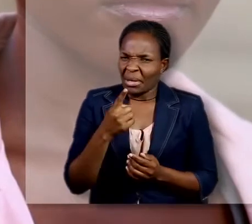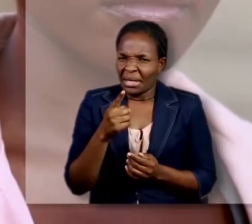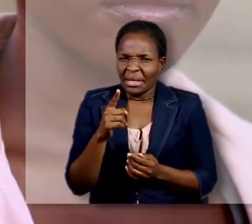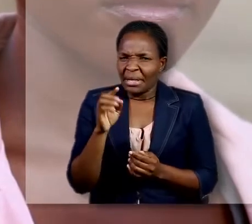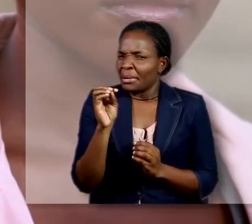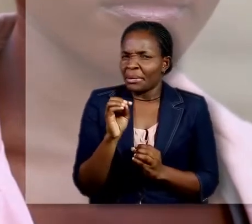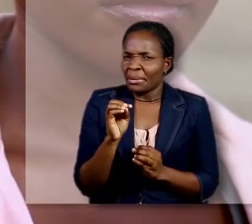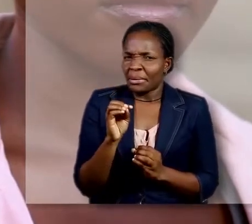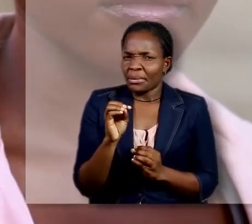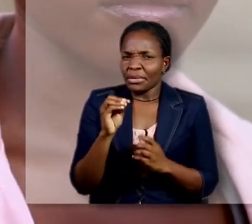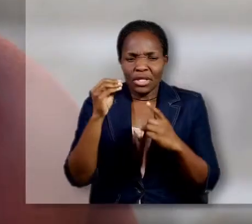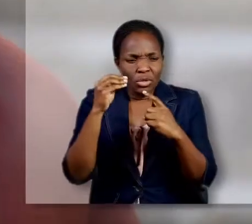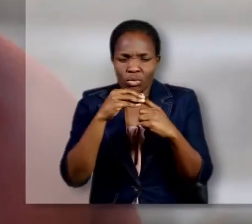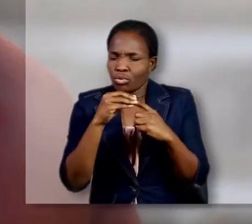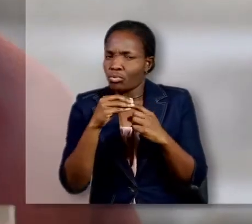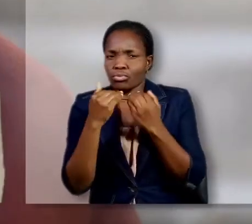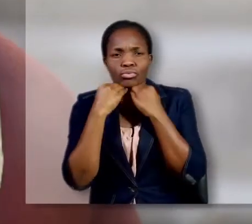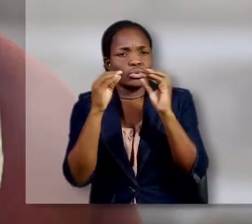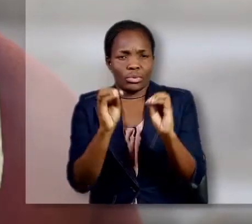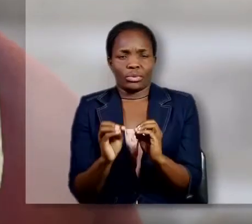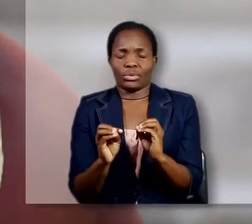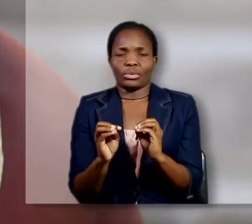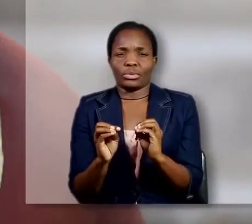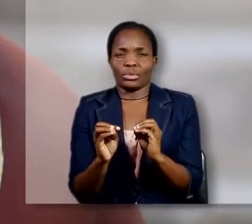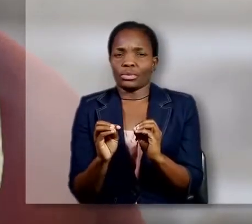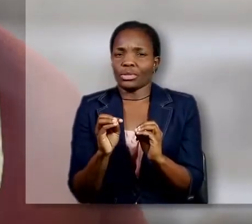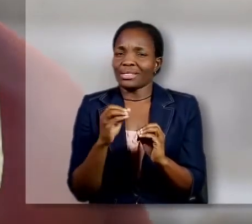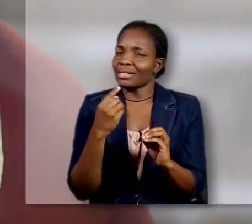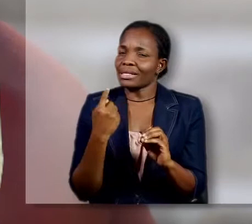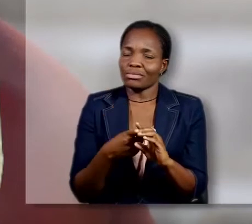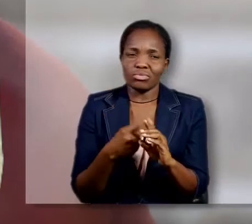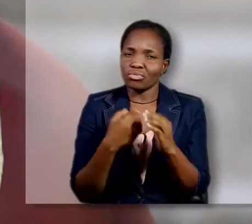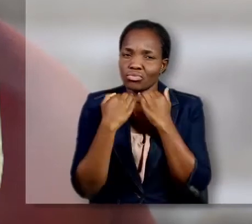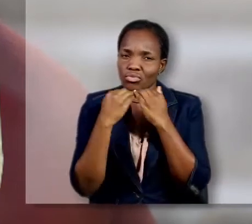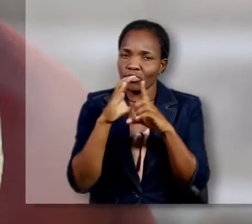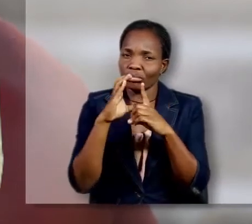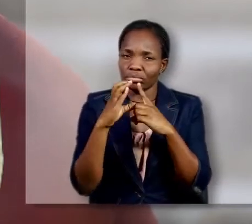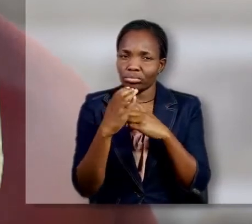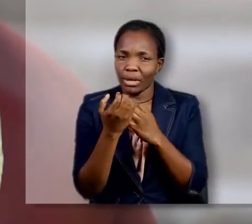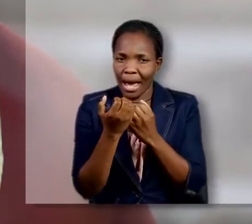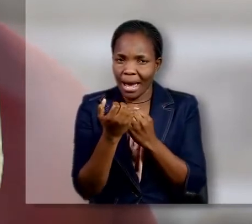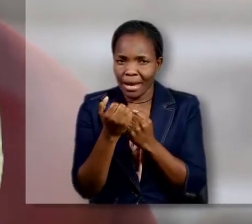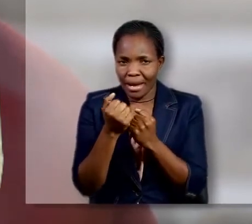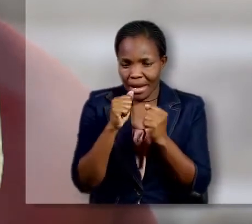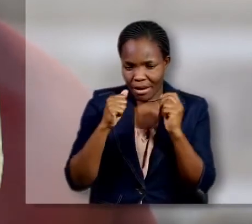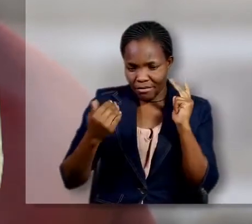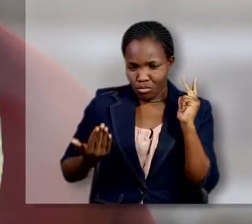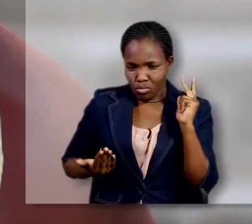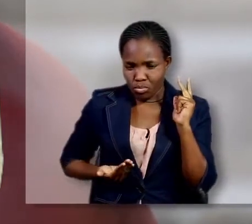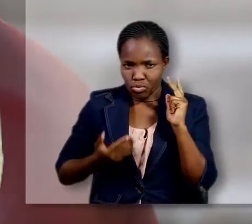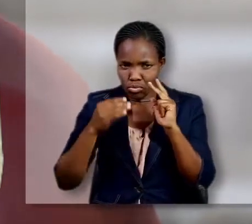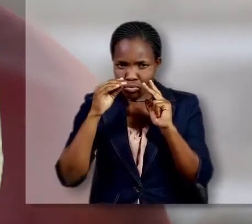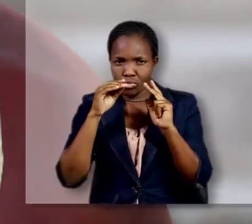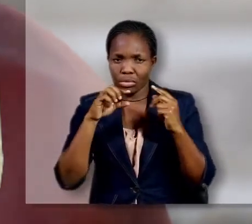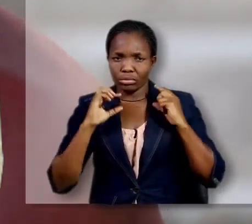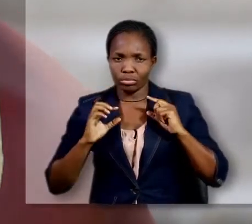is not the only important one. The most common traditional structure consists of a chairman of a council of elders and